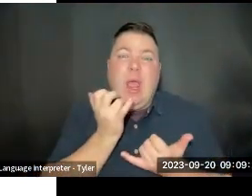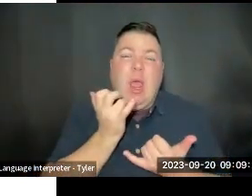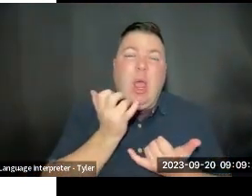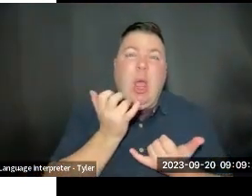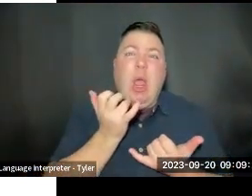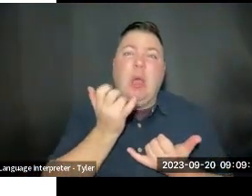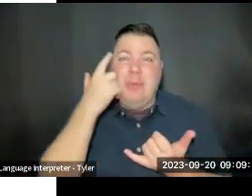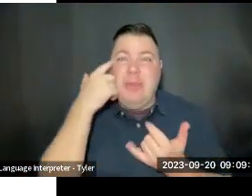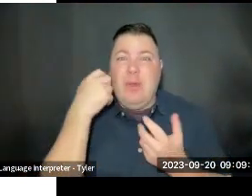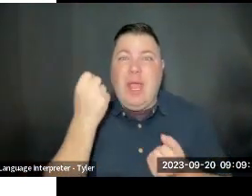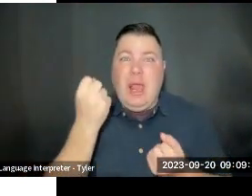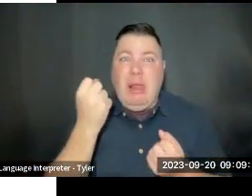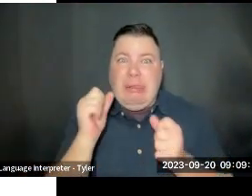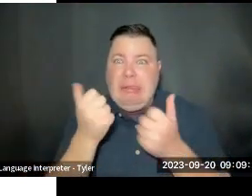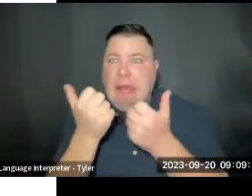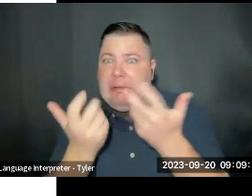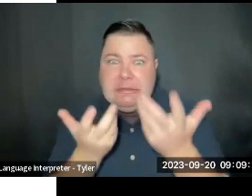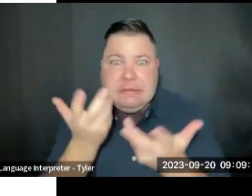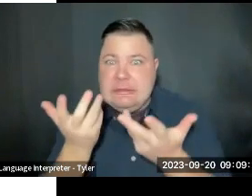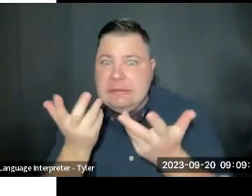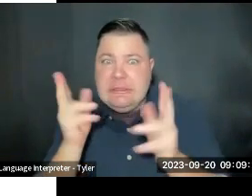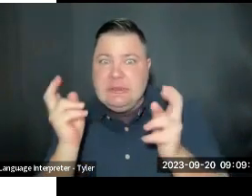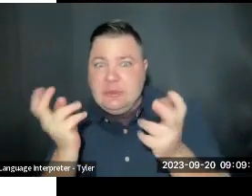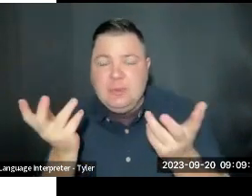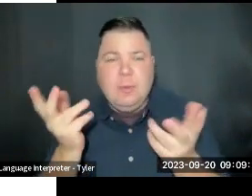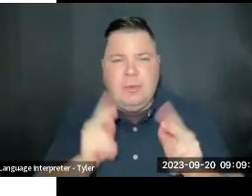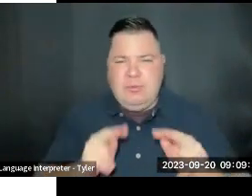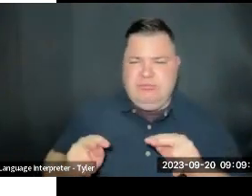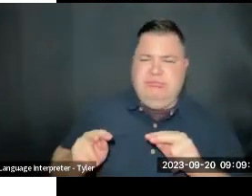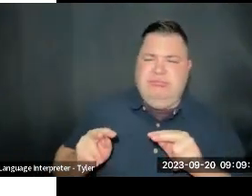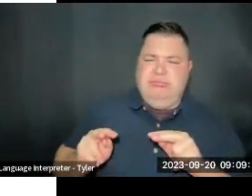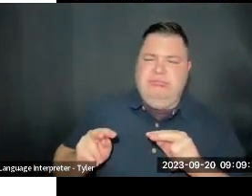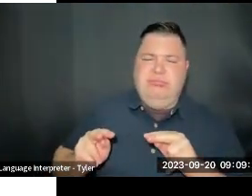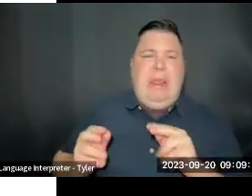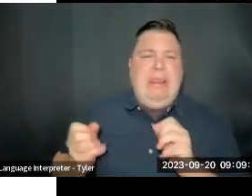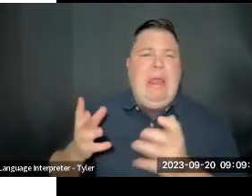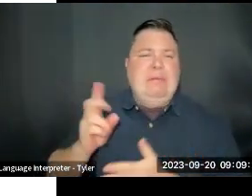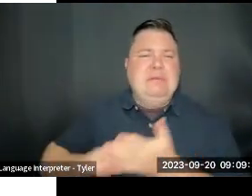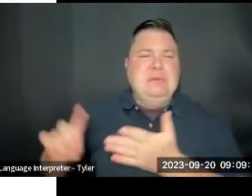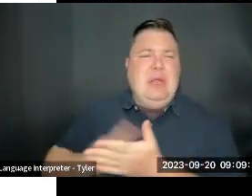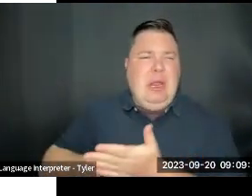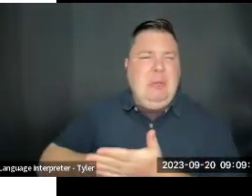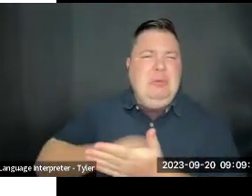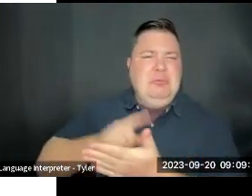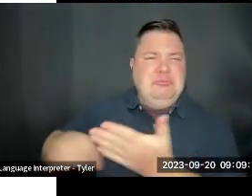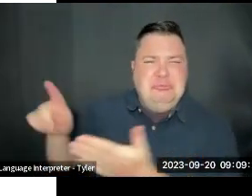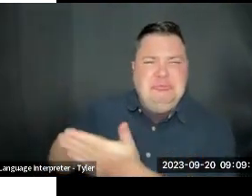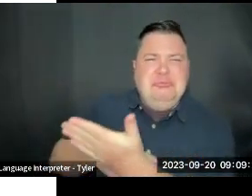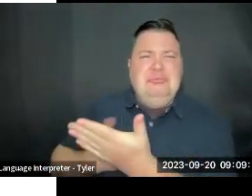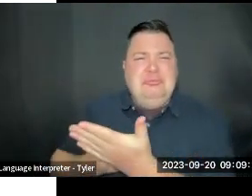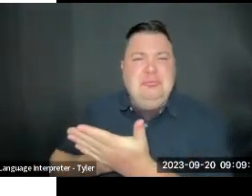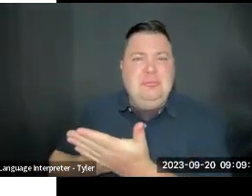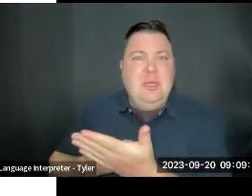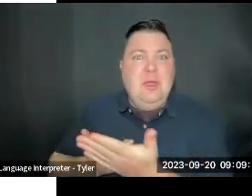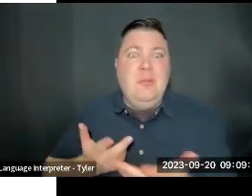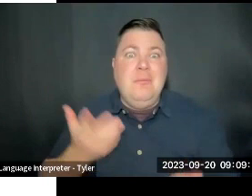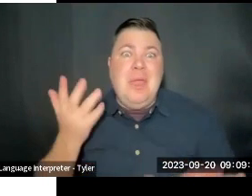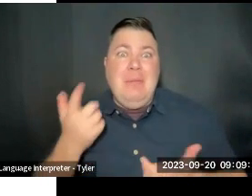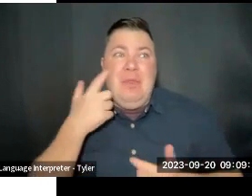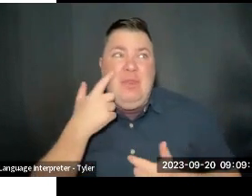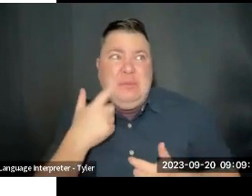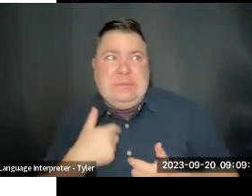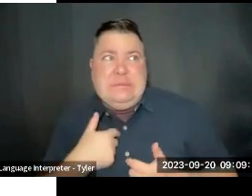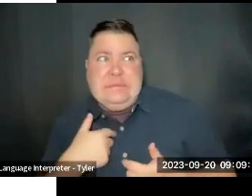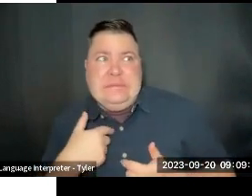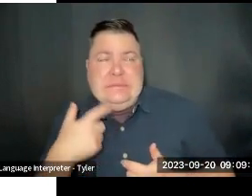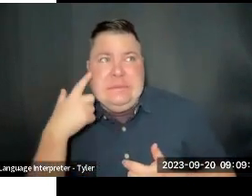mental health challenges. People with mental health challenges might be really hesitant to seek help for a